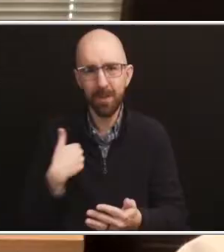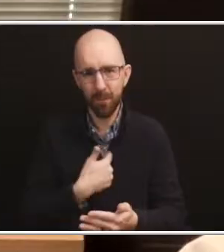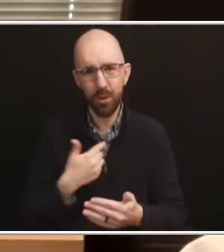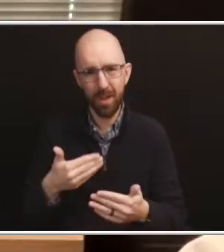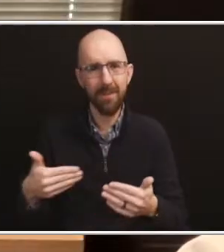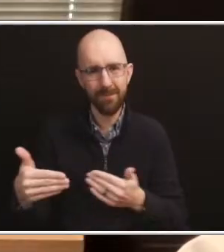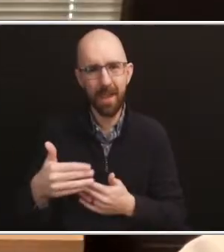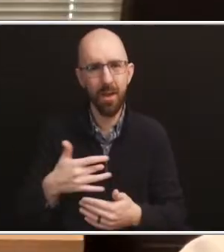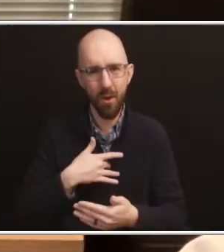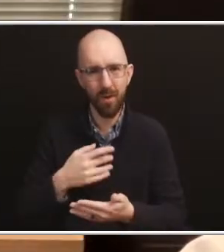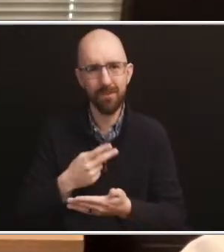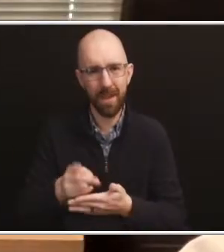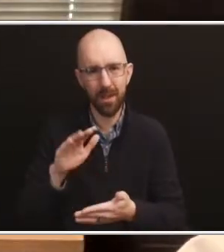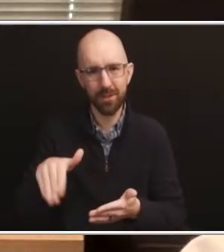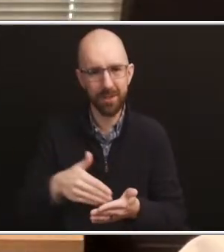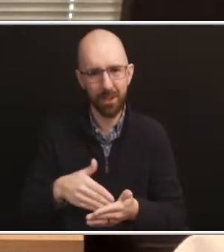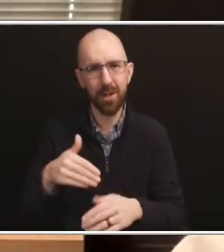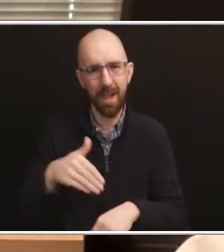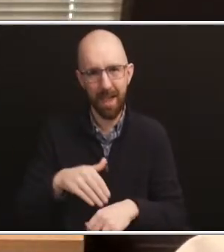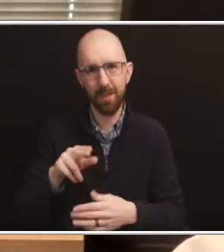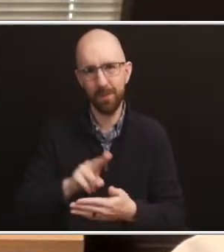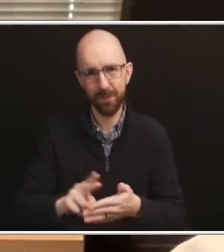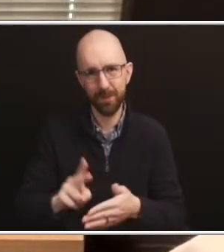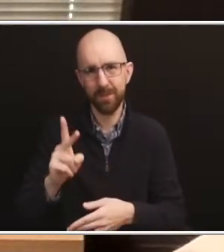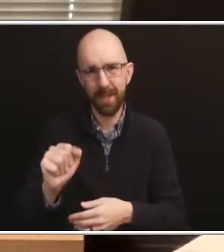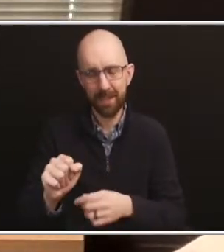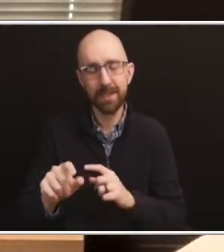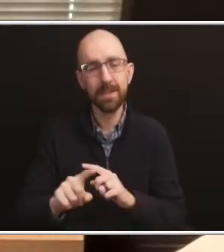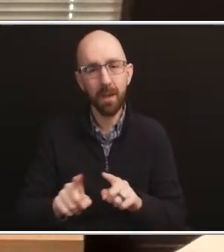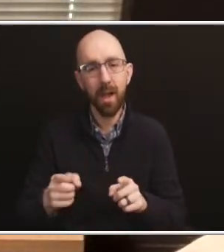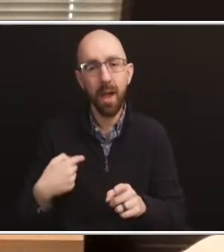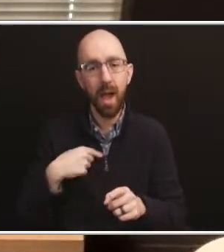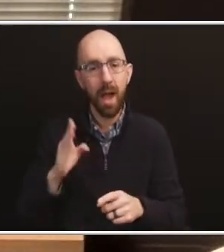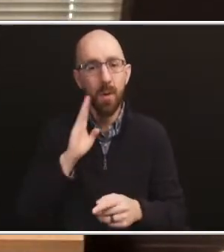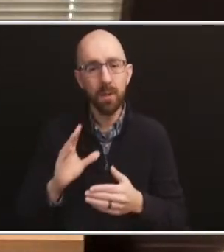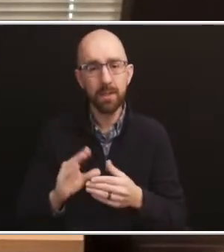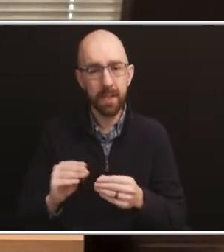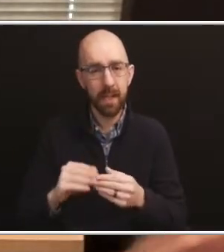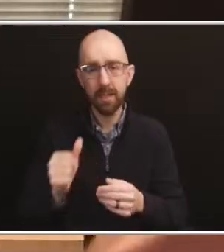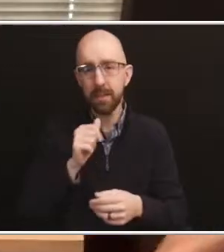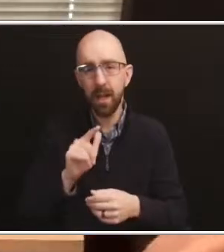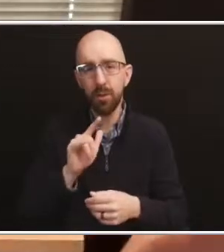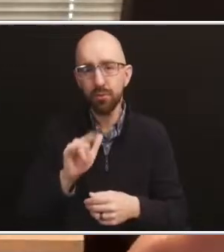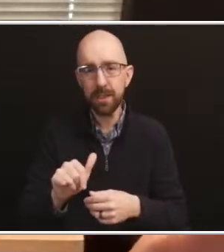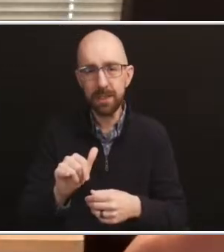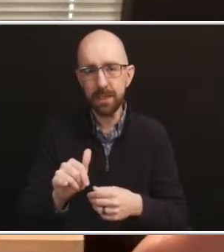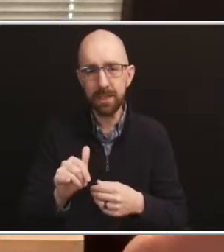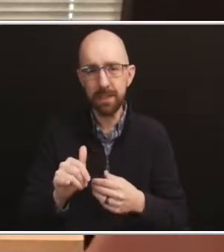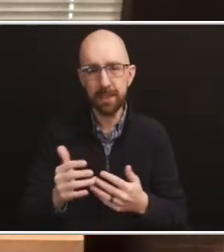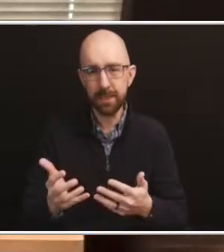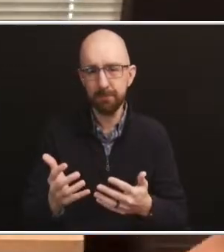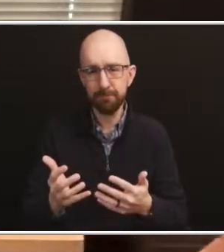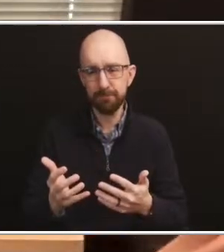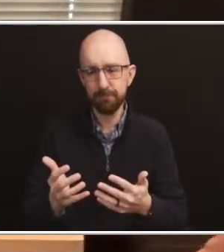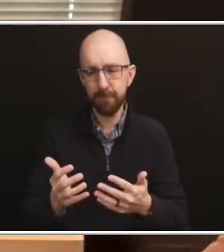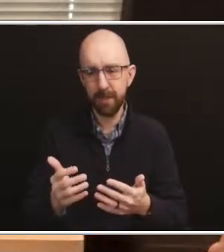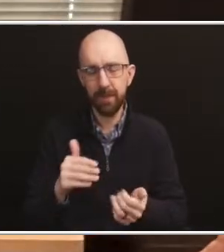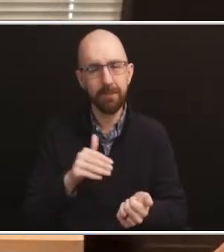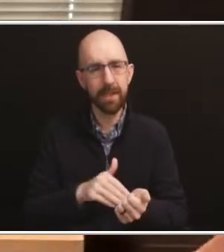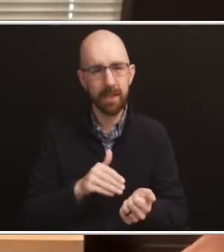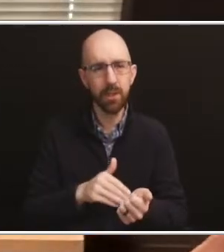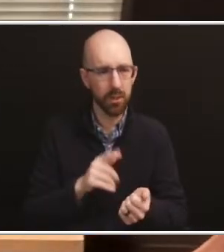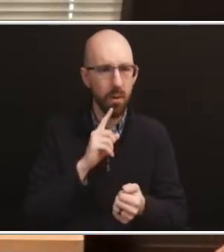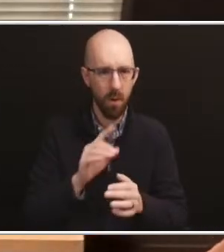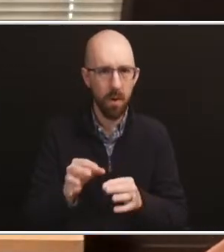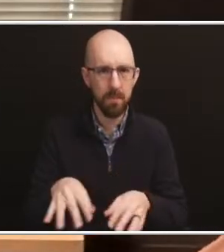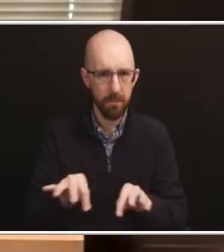Heart Failure Center at the University of Kansas. But what I would say is it's not really the physicians are important,